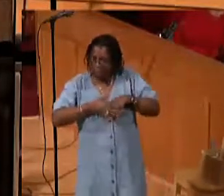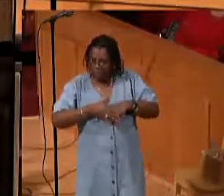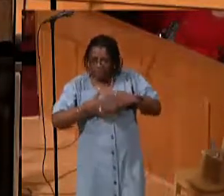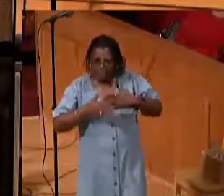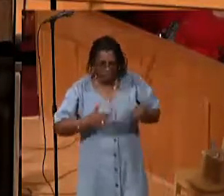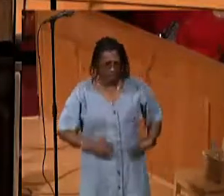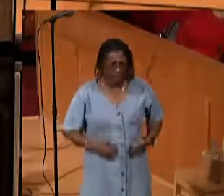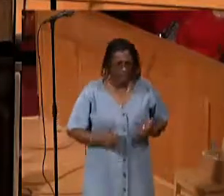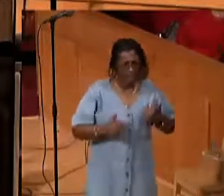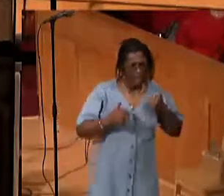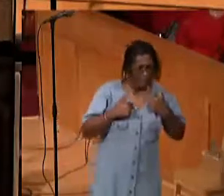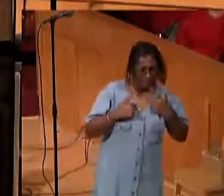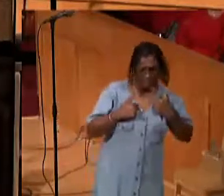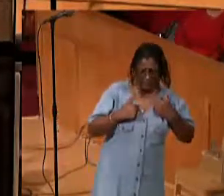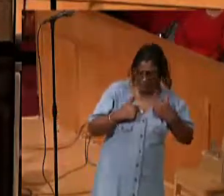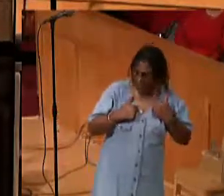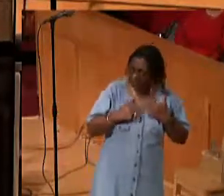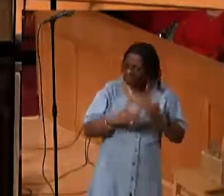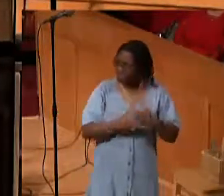I've been changed.